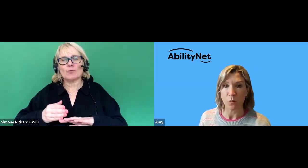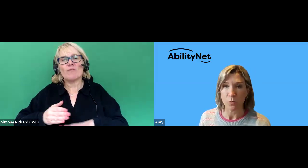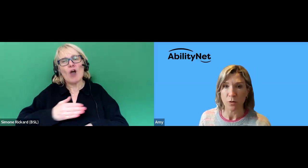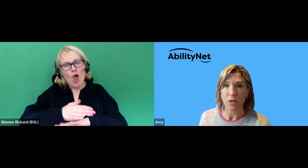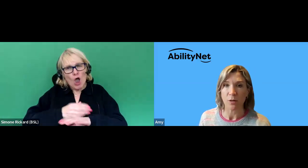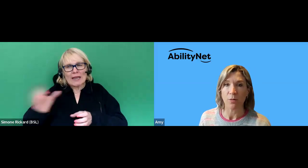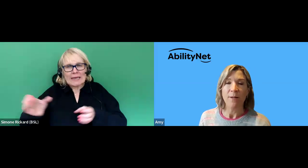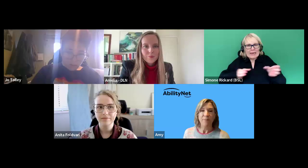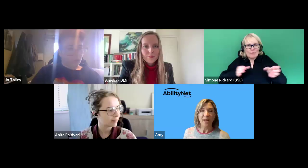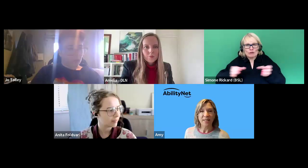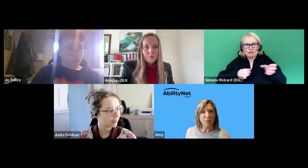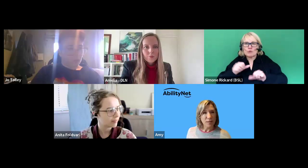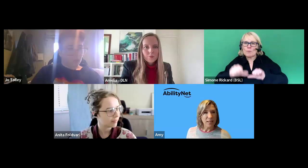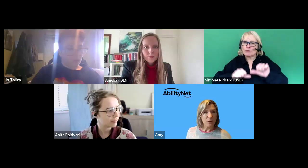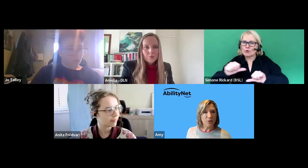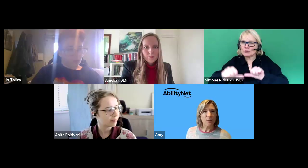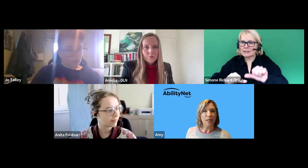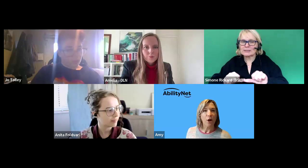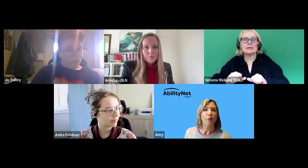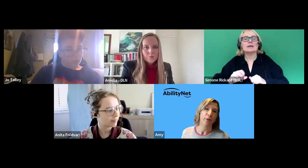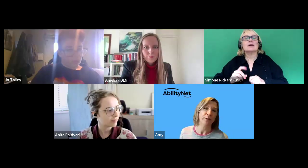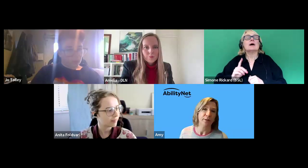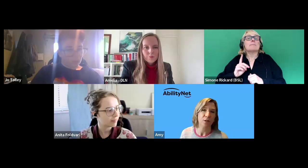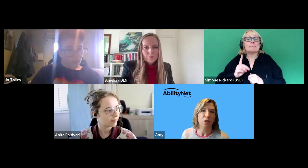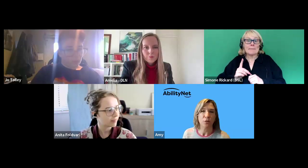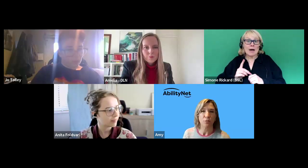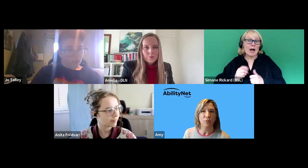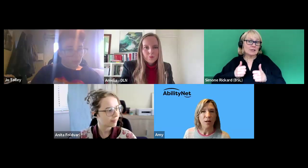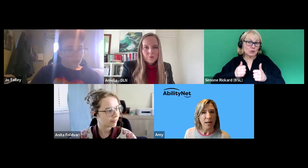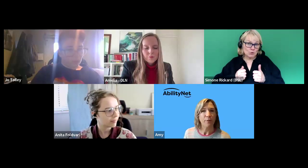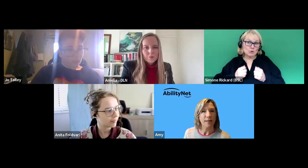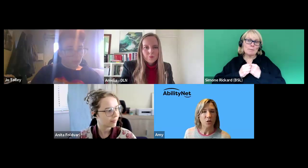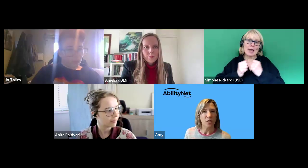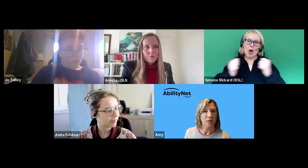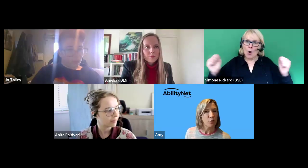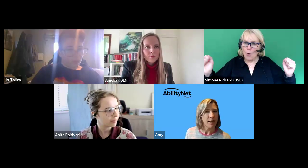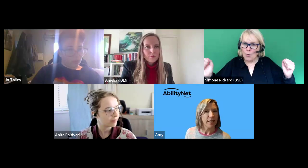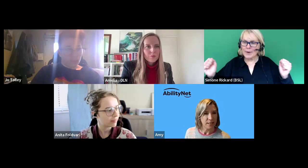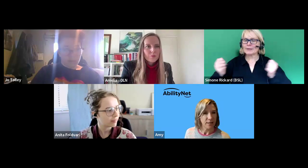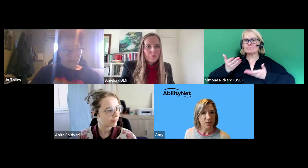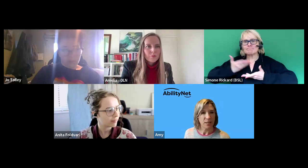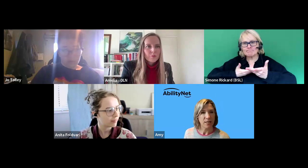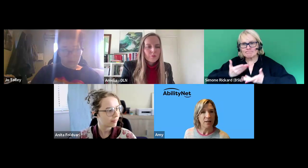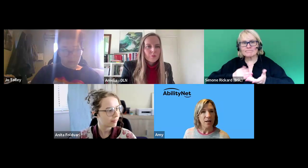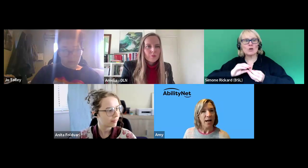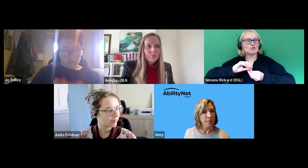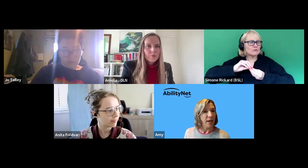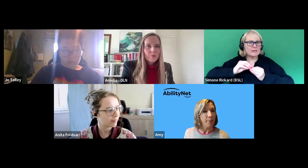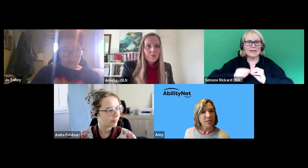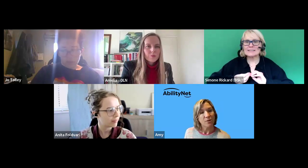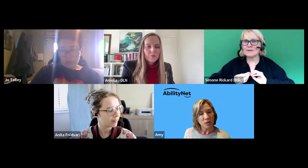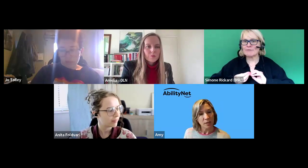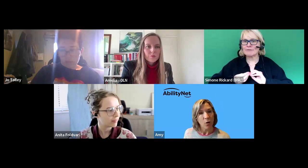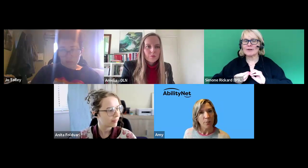process if you don't want to. And it's really good to be open to collaboration and creativity